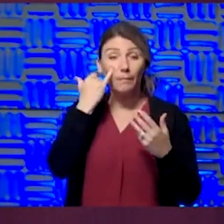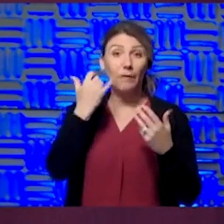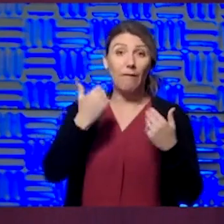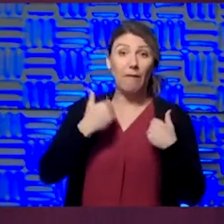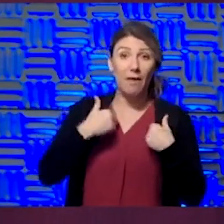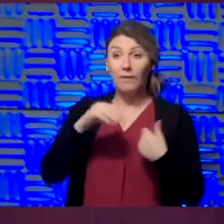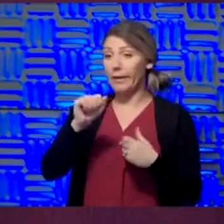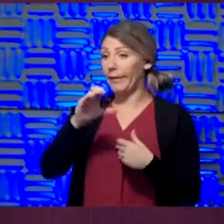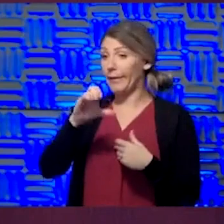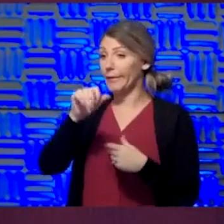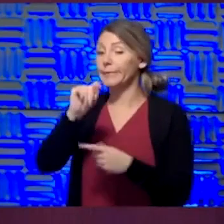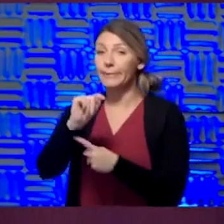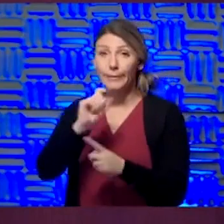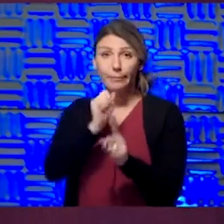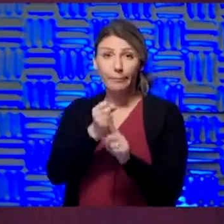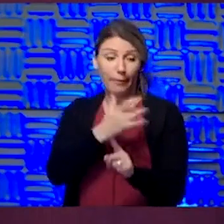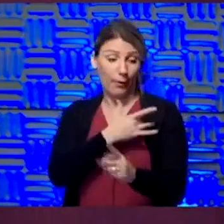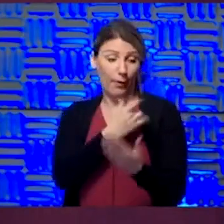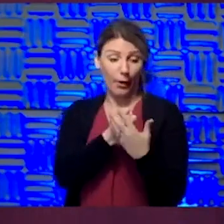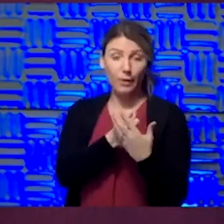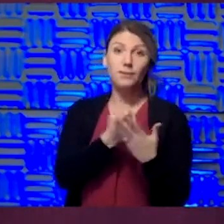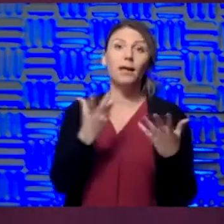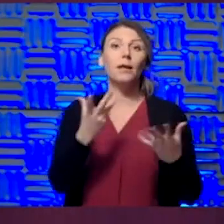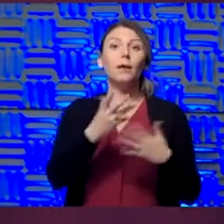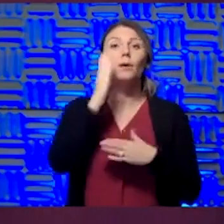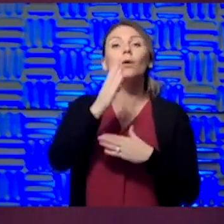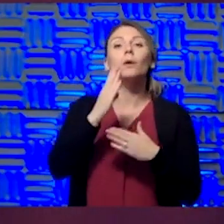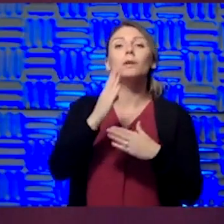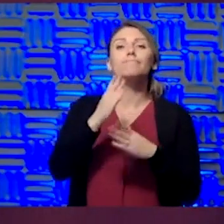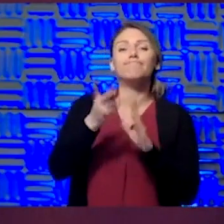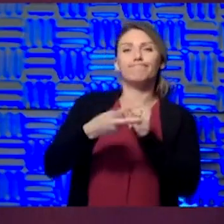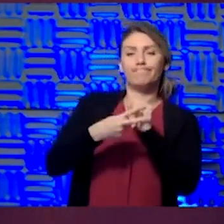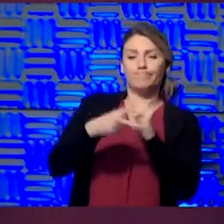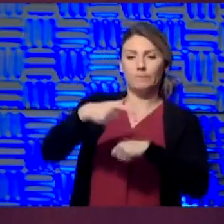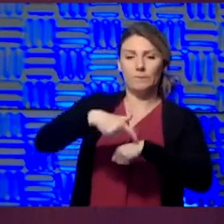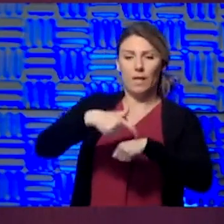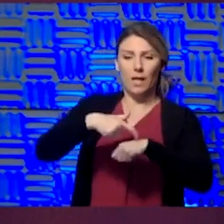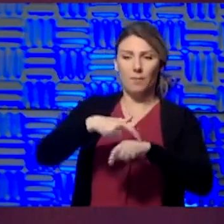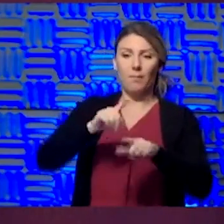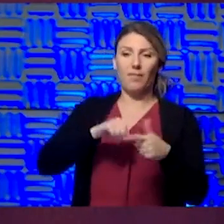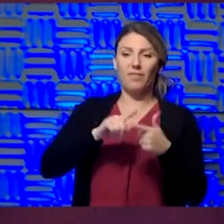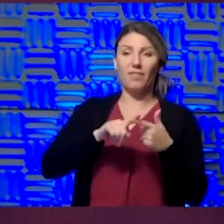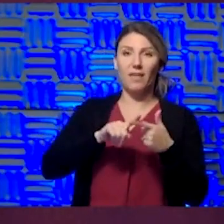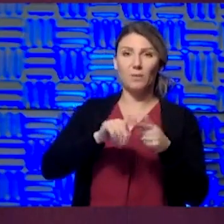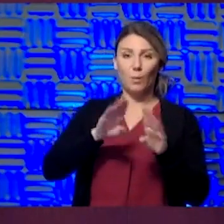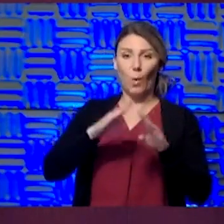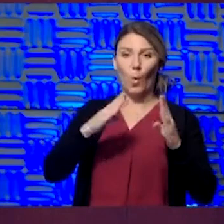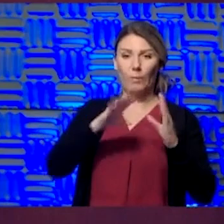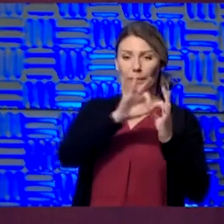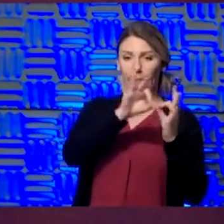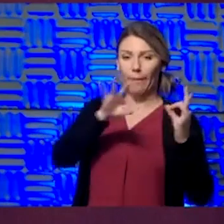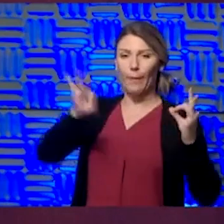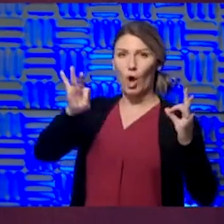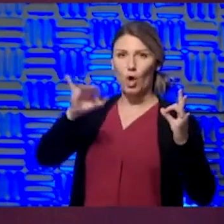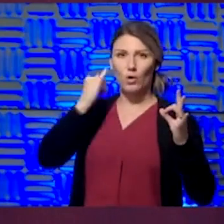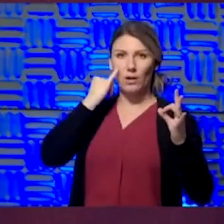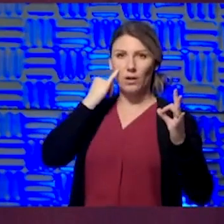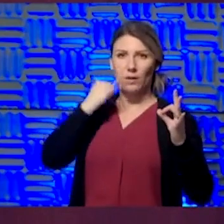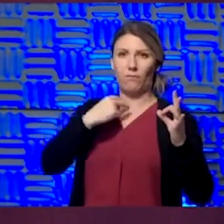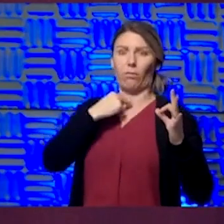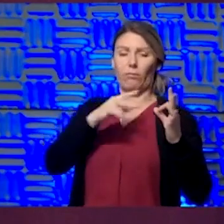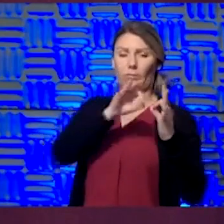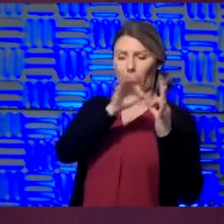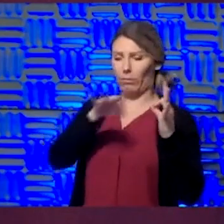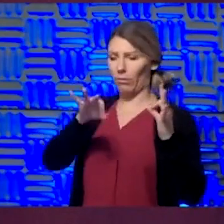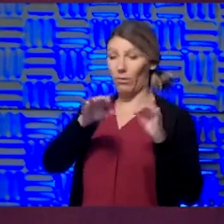and sometimes it will save time to quickly go and open up an artery. But we've noticed that,